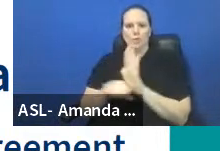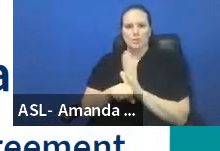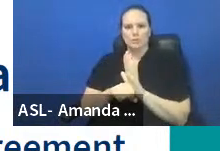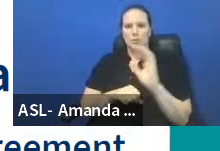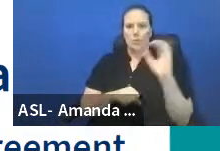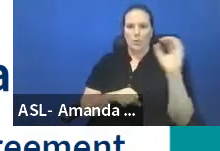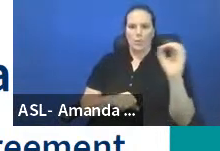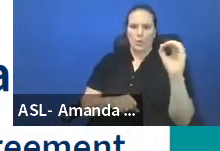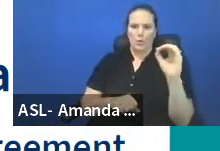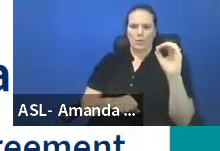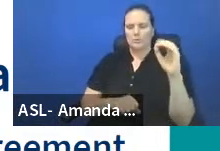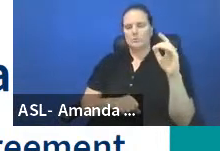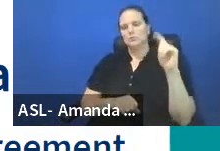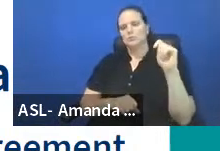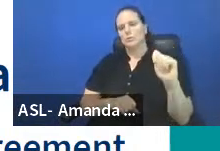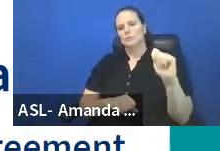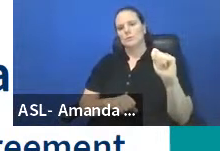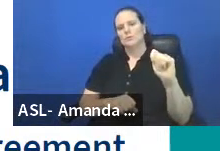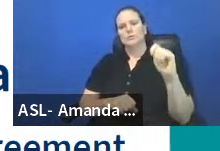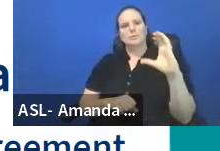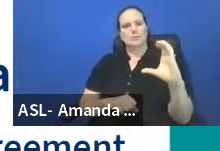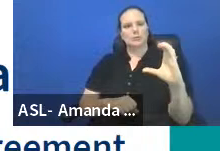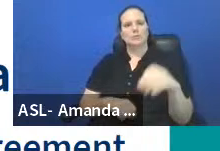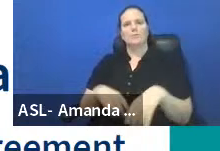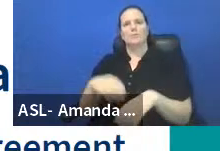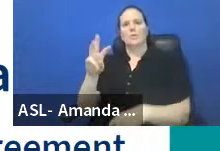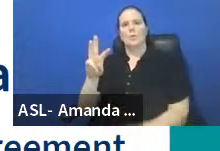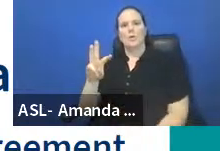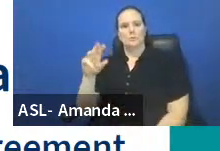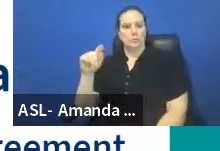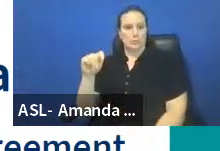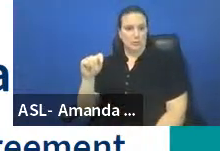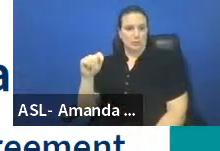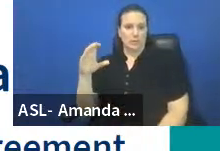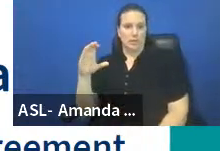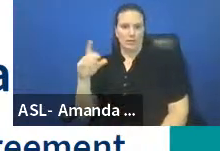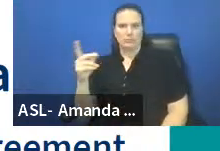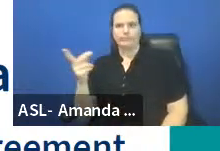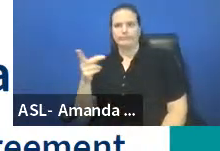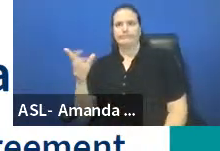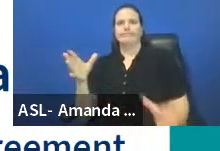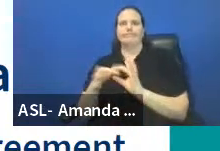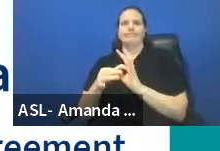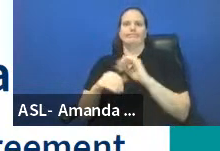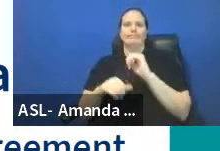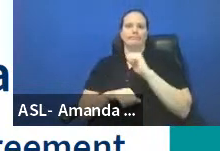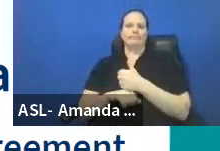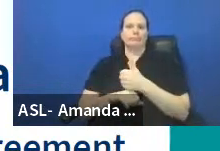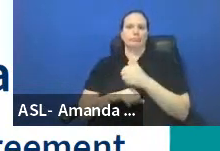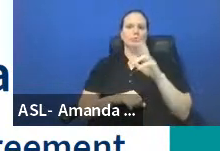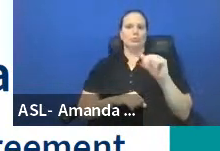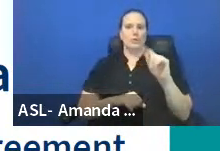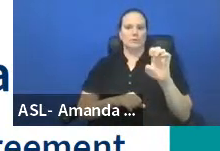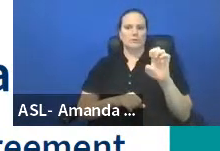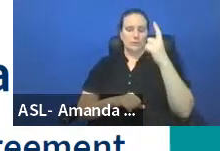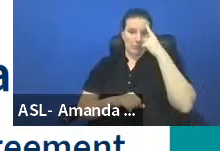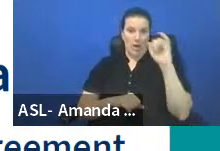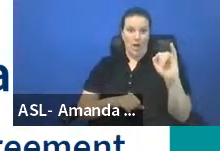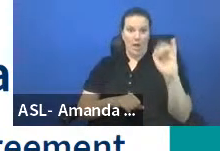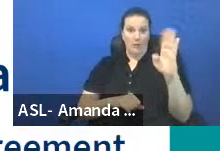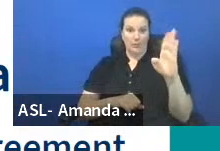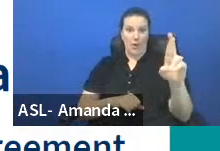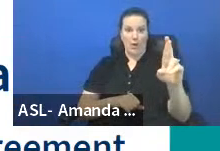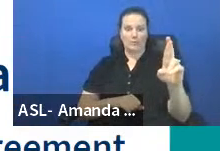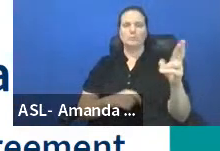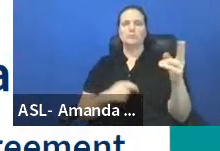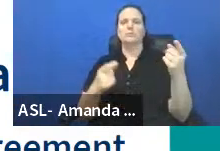Oregon Transportation Commission, the Washington Transportation Commission, and they will jointly set rates for IBR. So